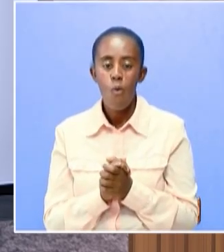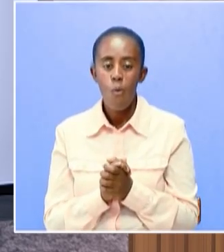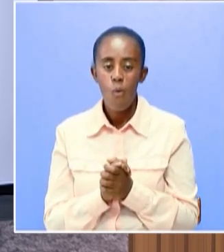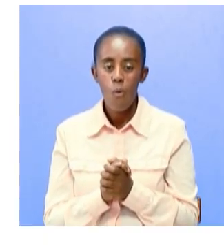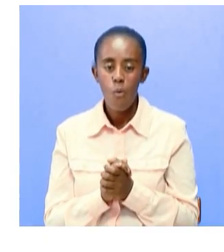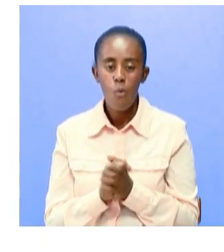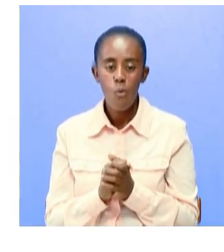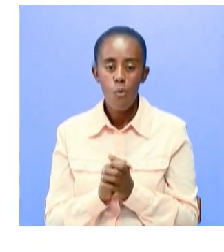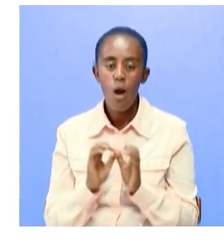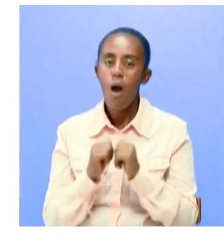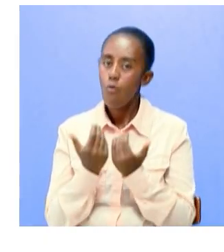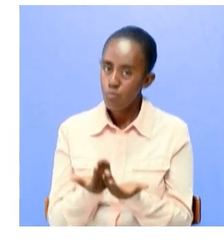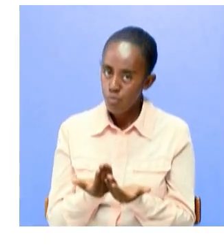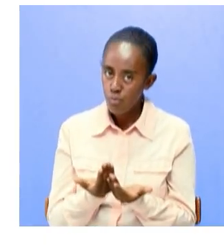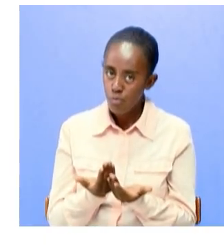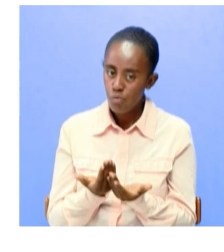How?